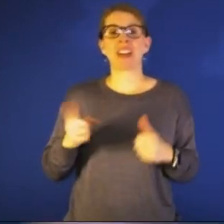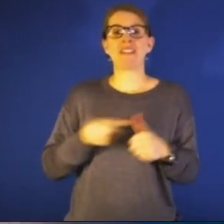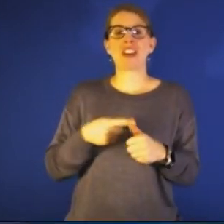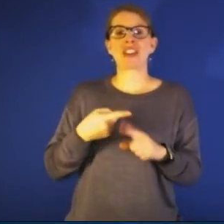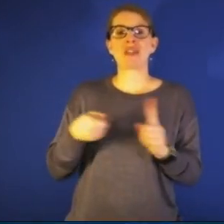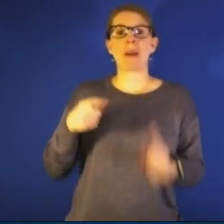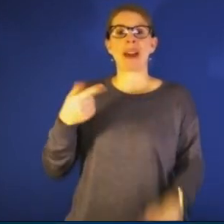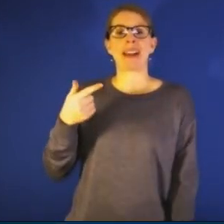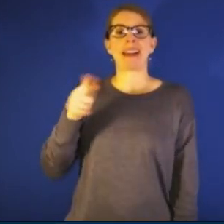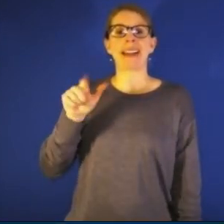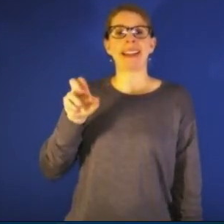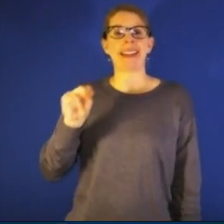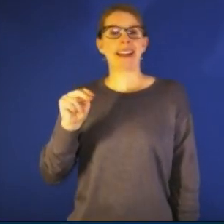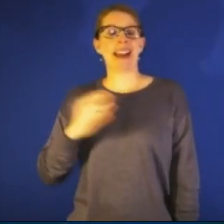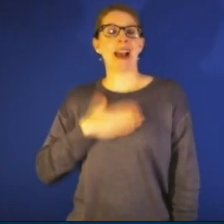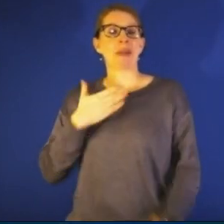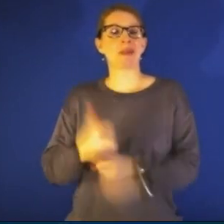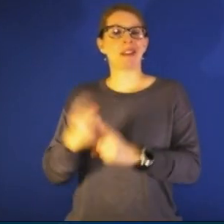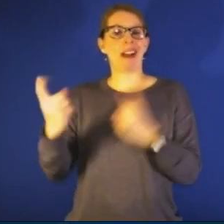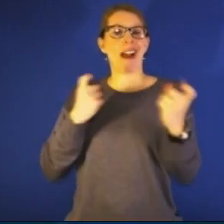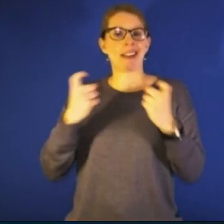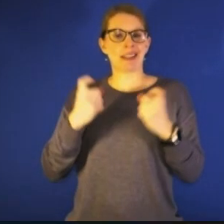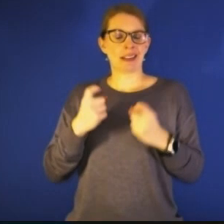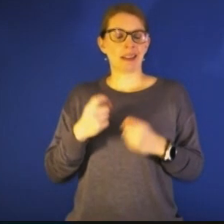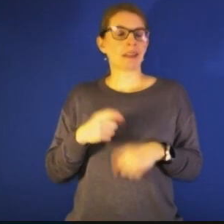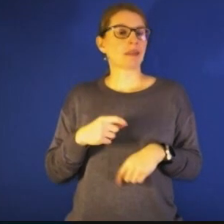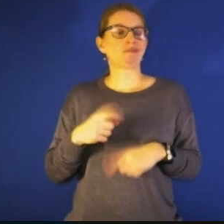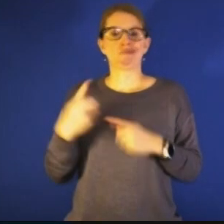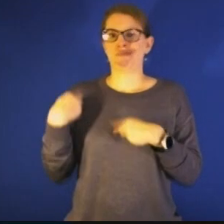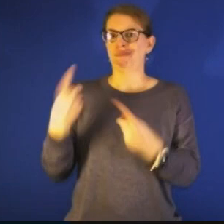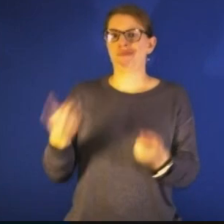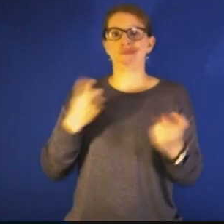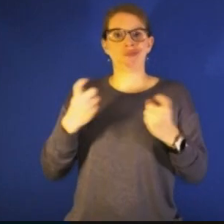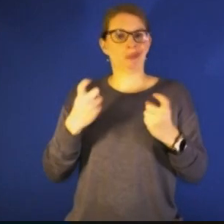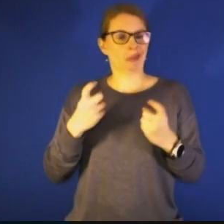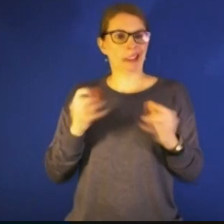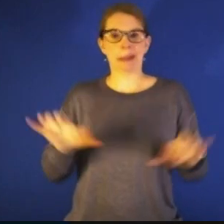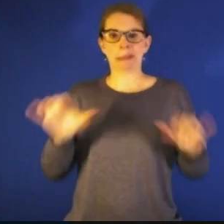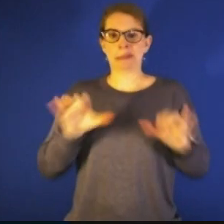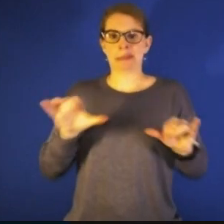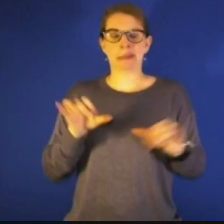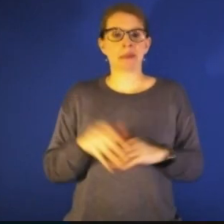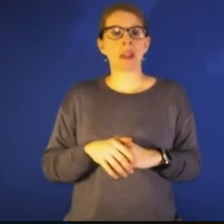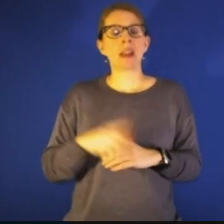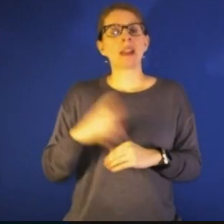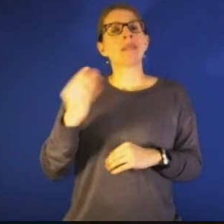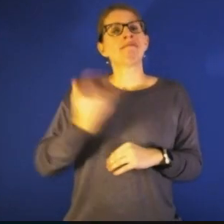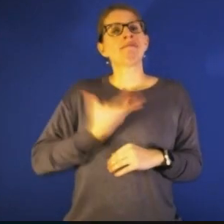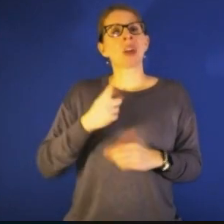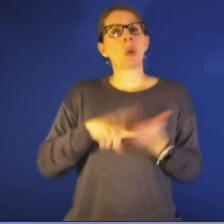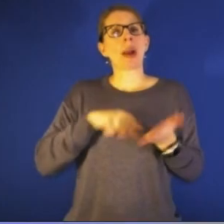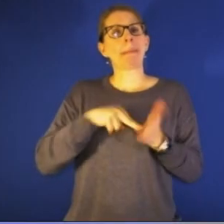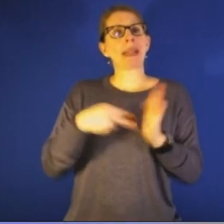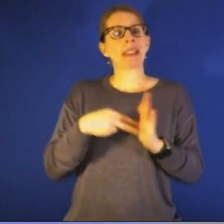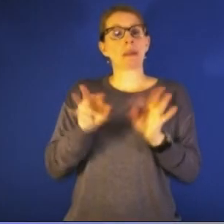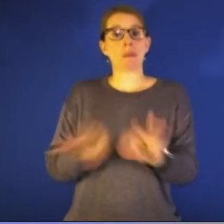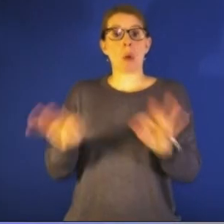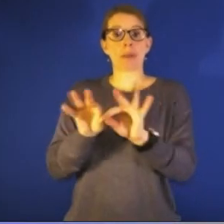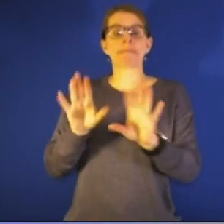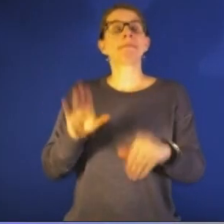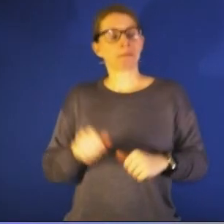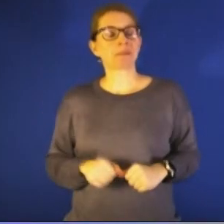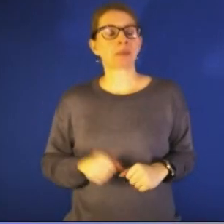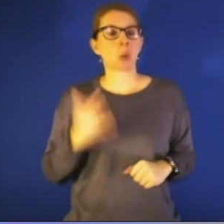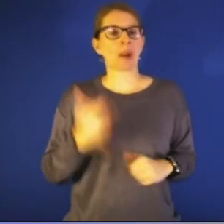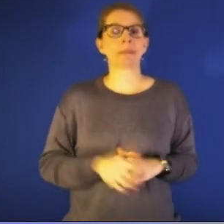glad he asked it because this question's been asked several times. So I'm going to ask you to tell us what it means and then why it would be important. So he's wondering